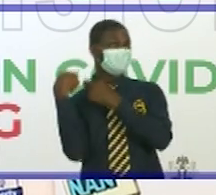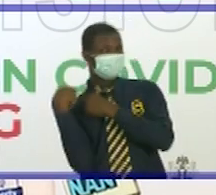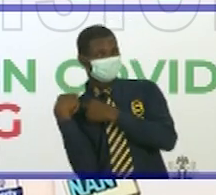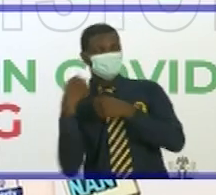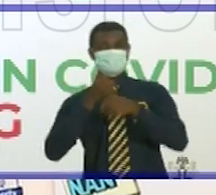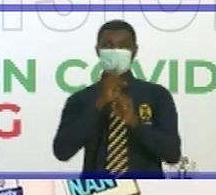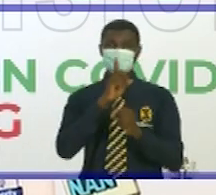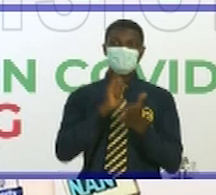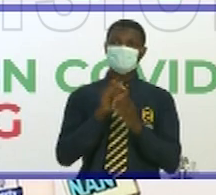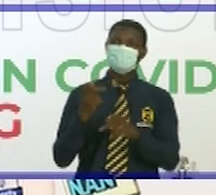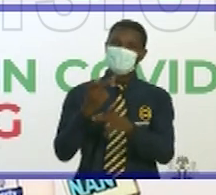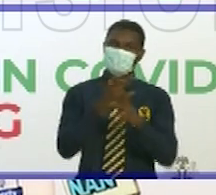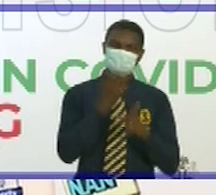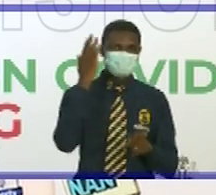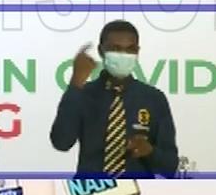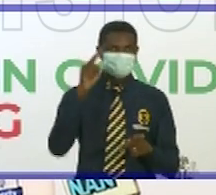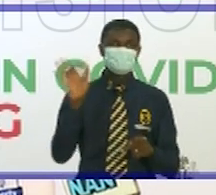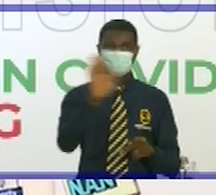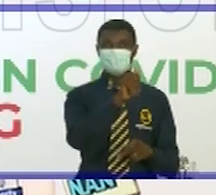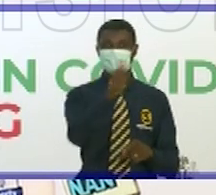take care of ourselves.